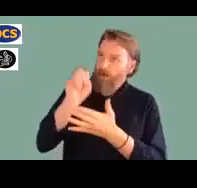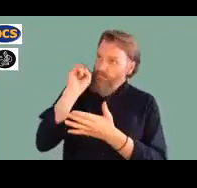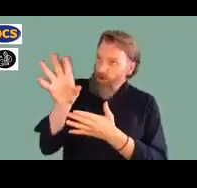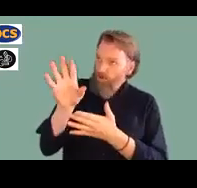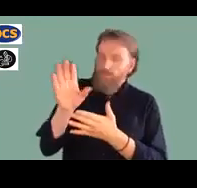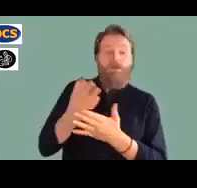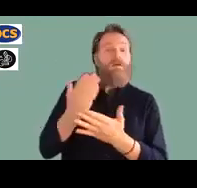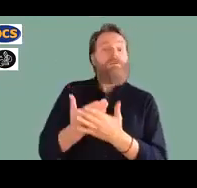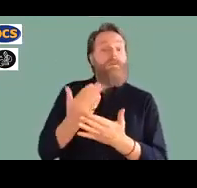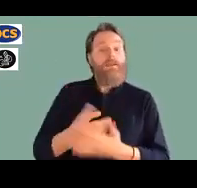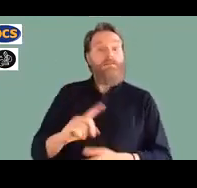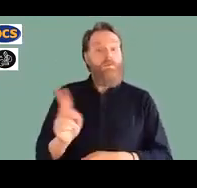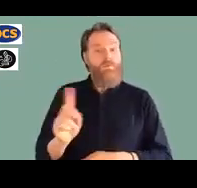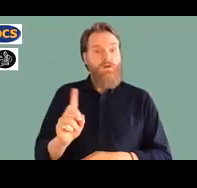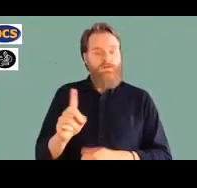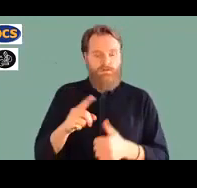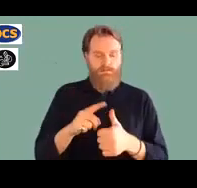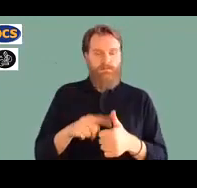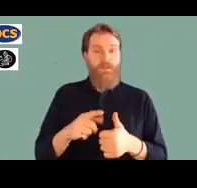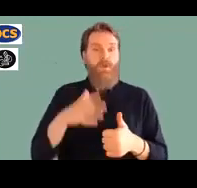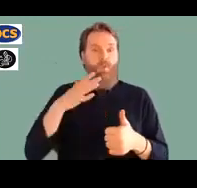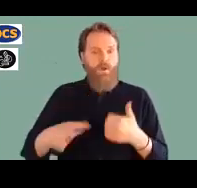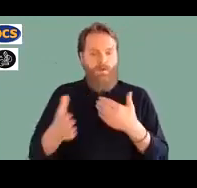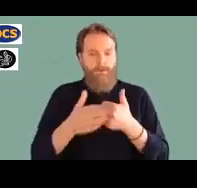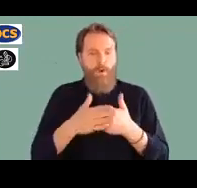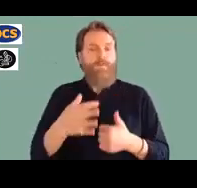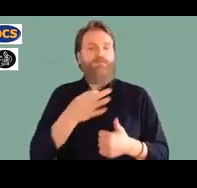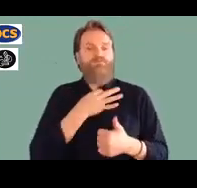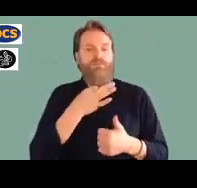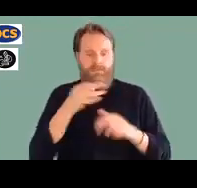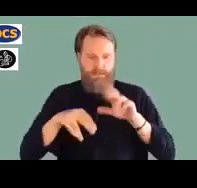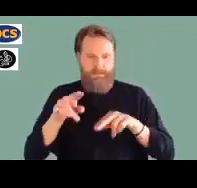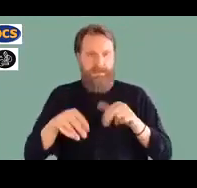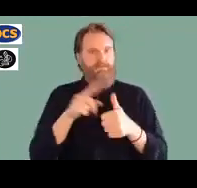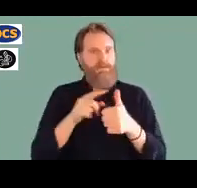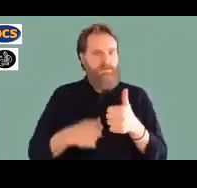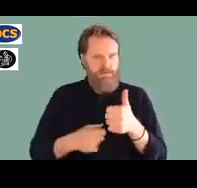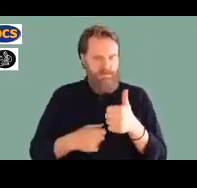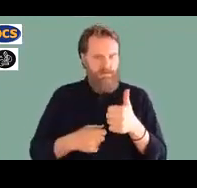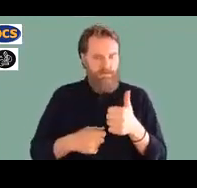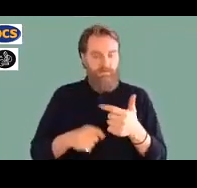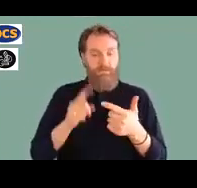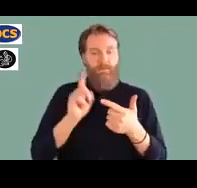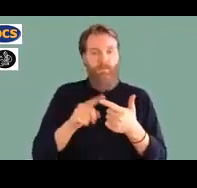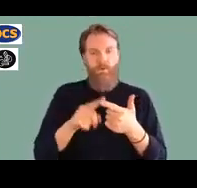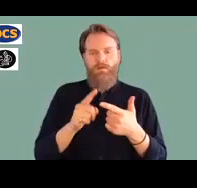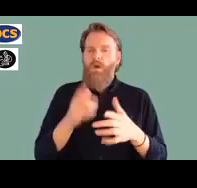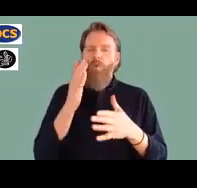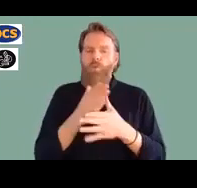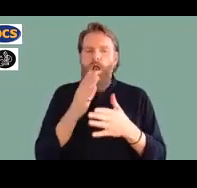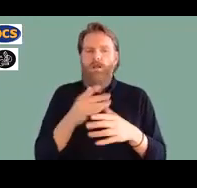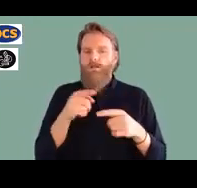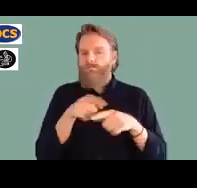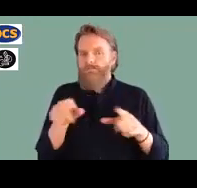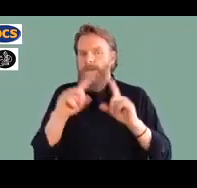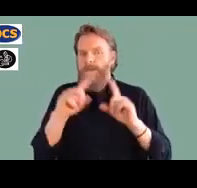from our perspective, any risk assessments and any work that is now done looking at the coronavirus, specifically around